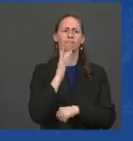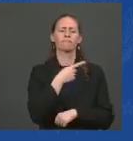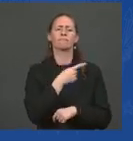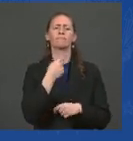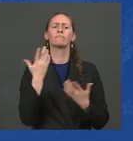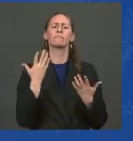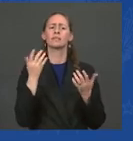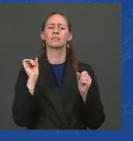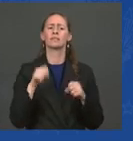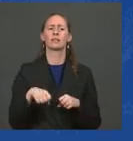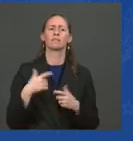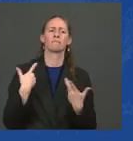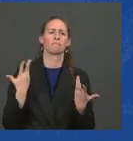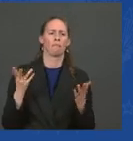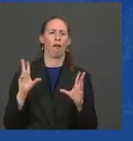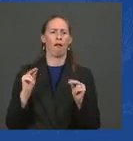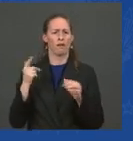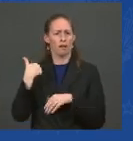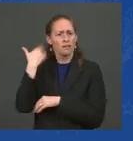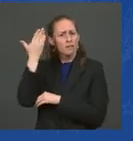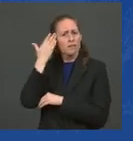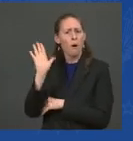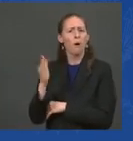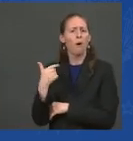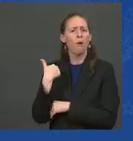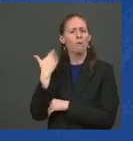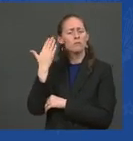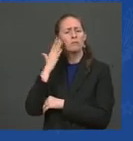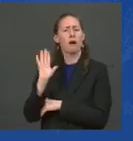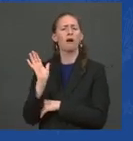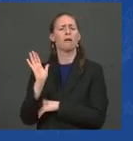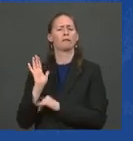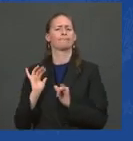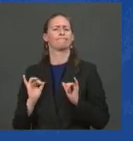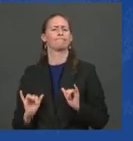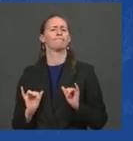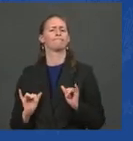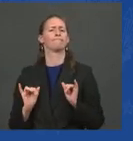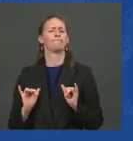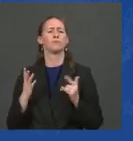ignorance. To deal with the past, you must face the truth.